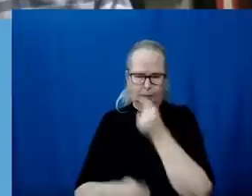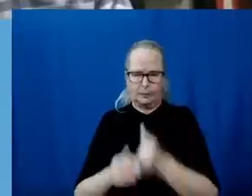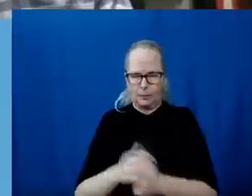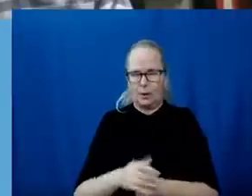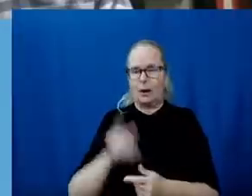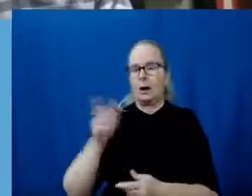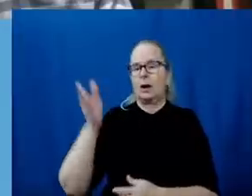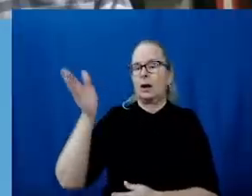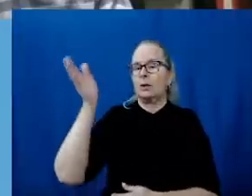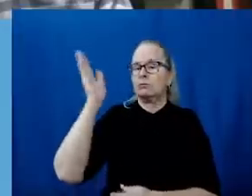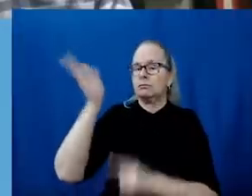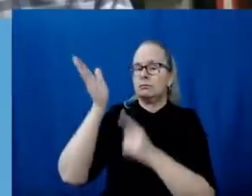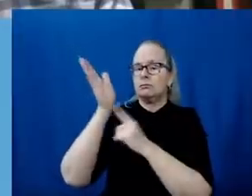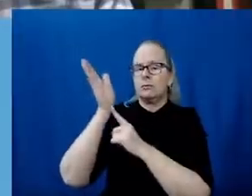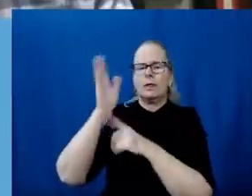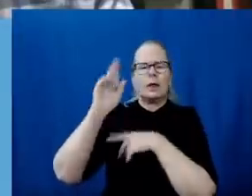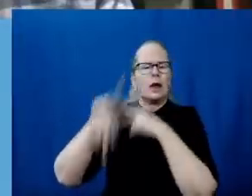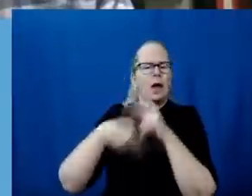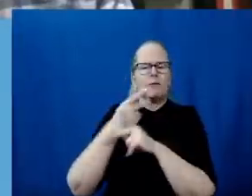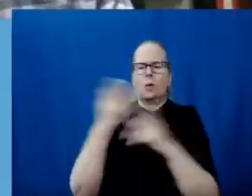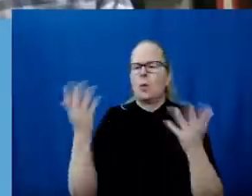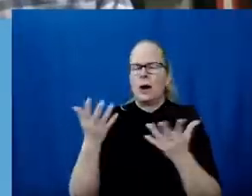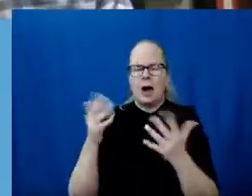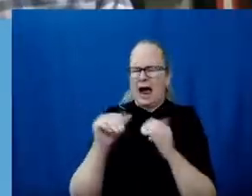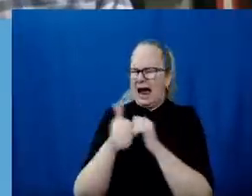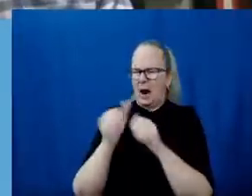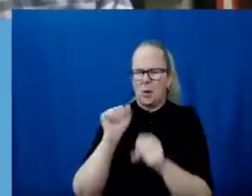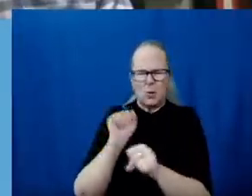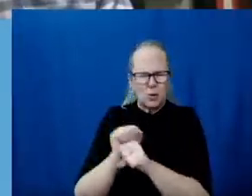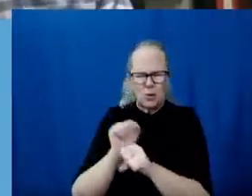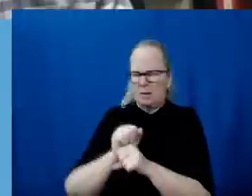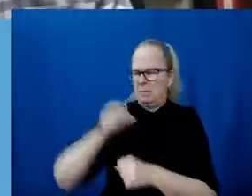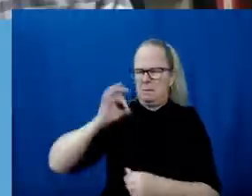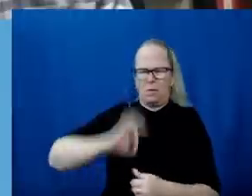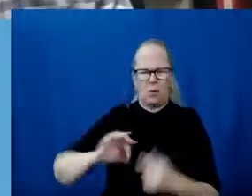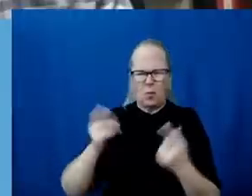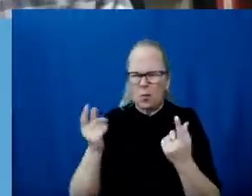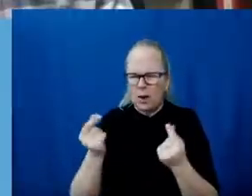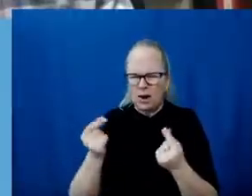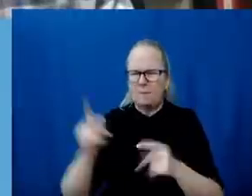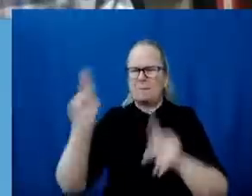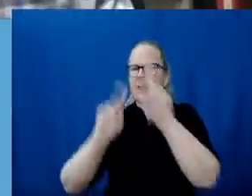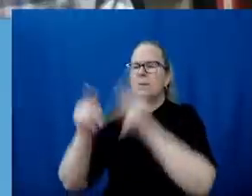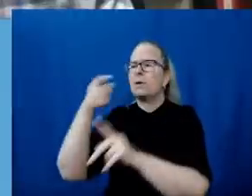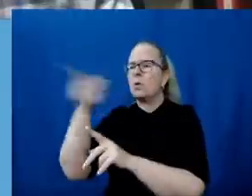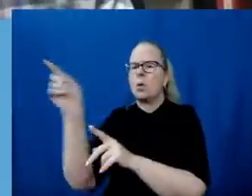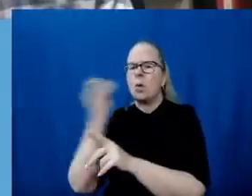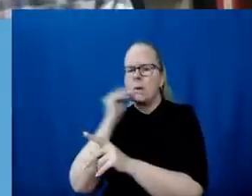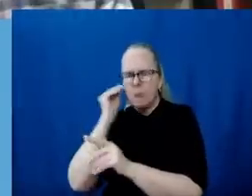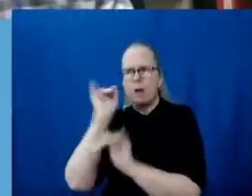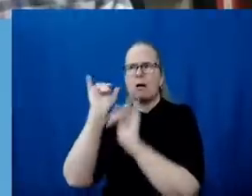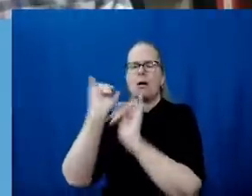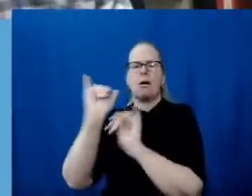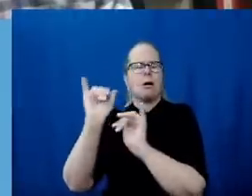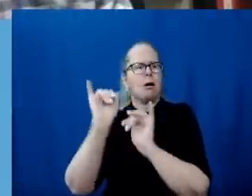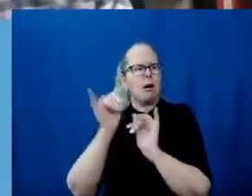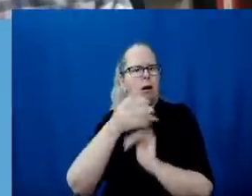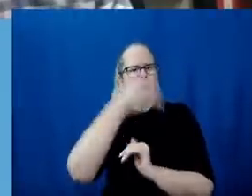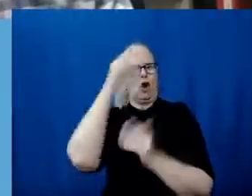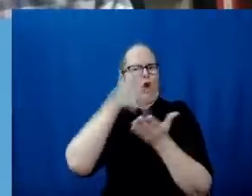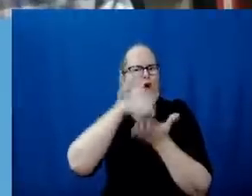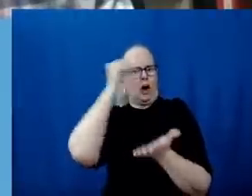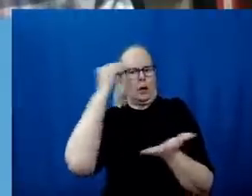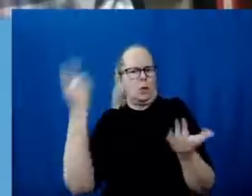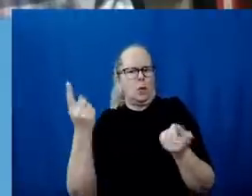some time talking us through how this type of surveillance works and how folks at home can utilize this data in their region to